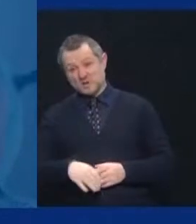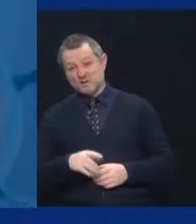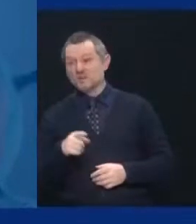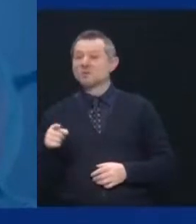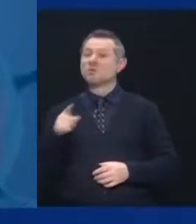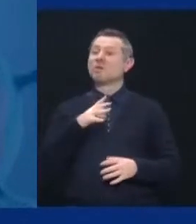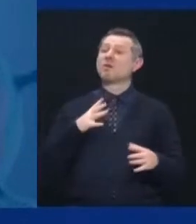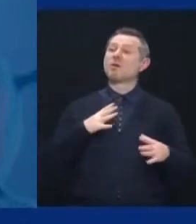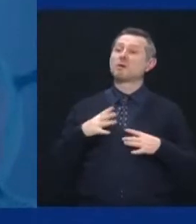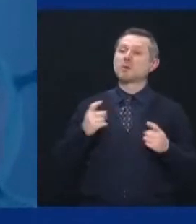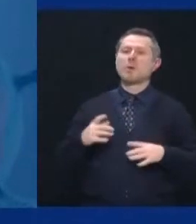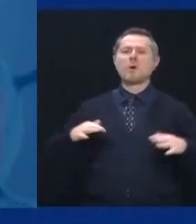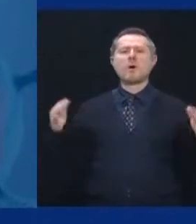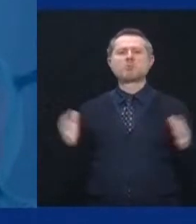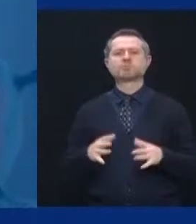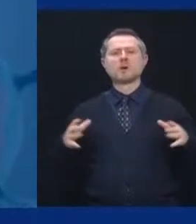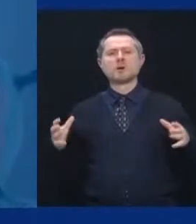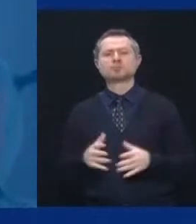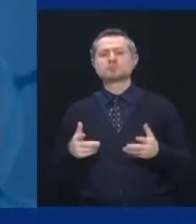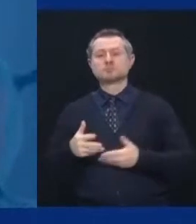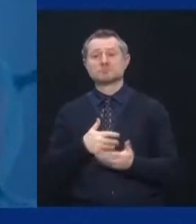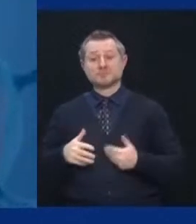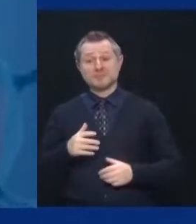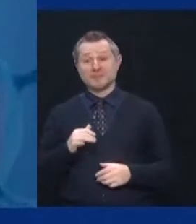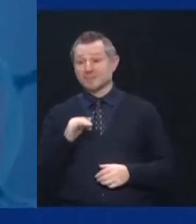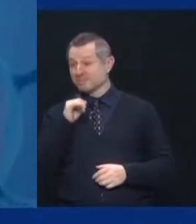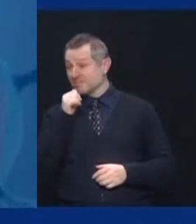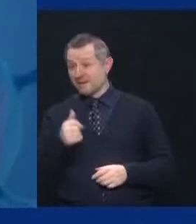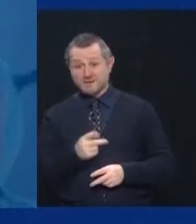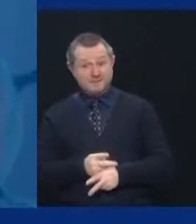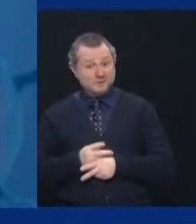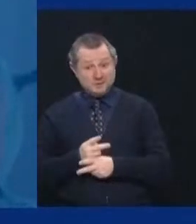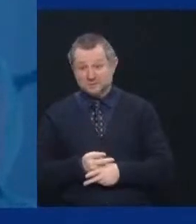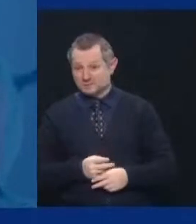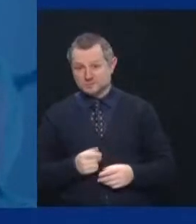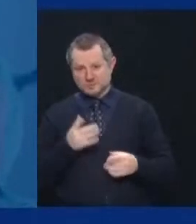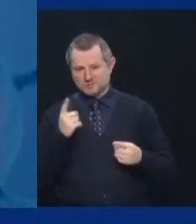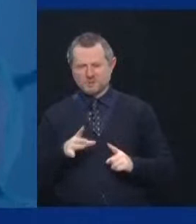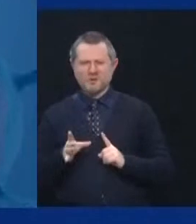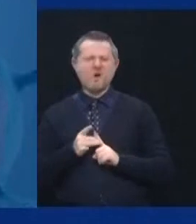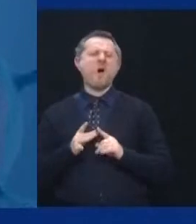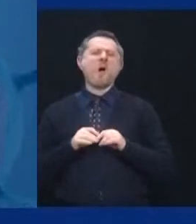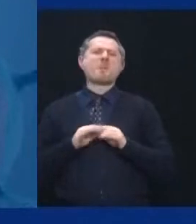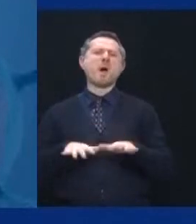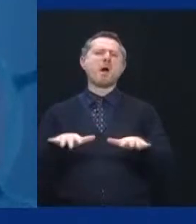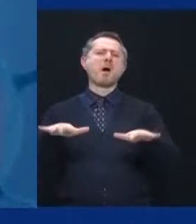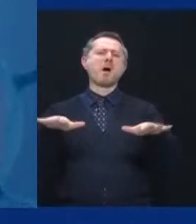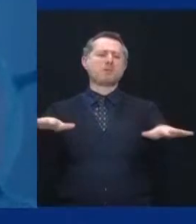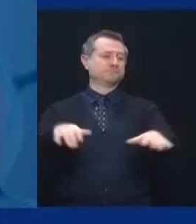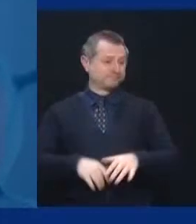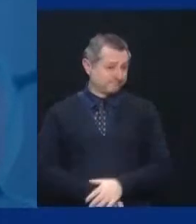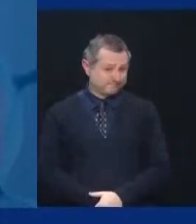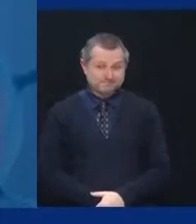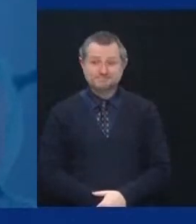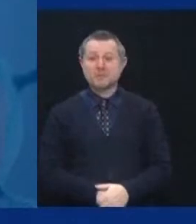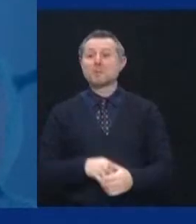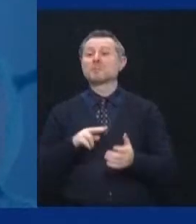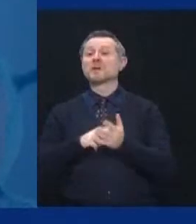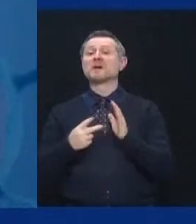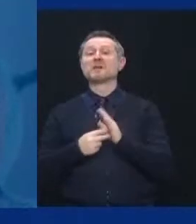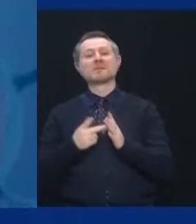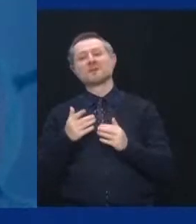people together. If they're not careful, you'll have a viral spread. But we're going to have to watch this over the next few